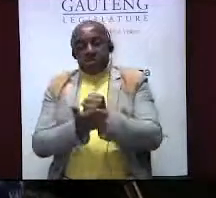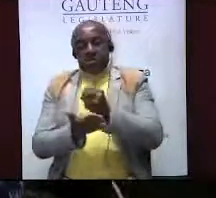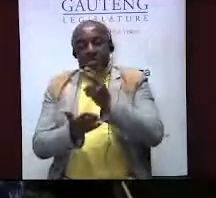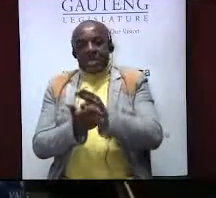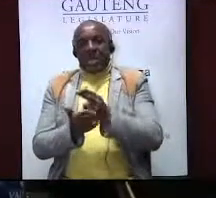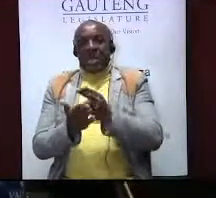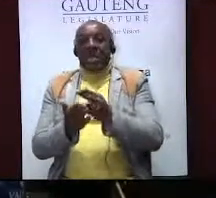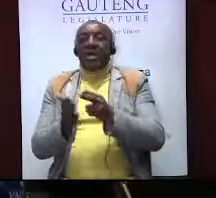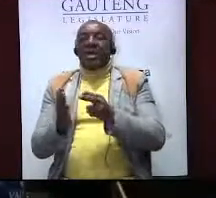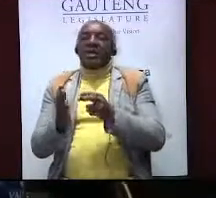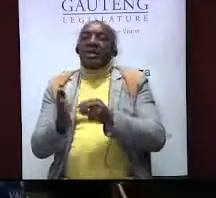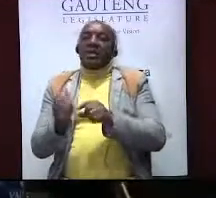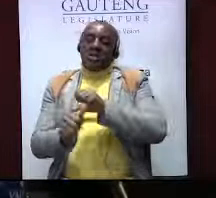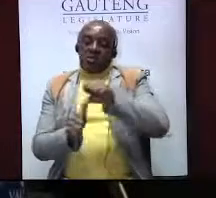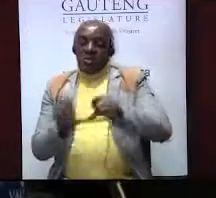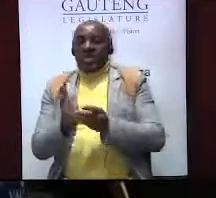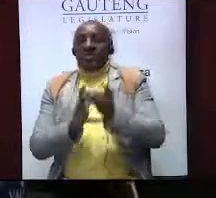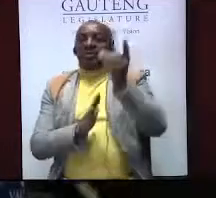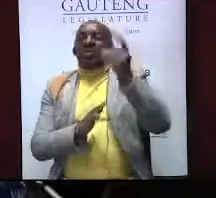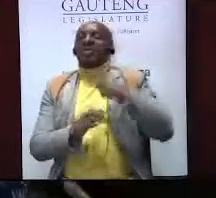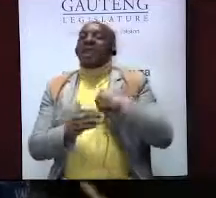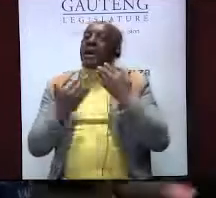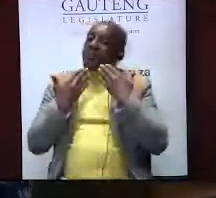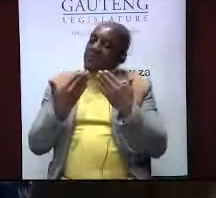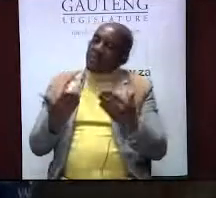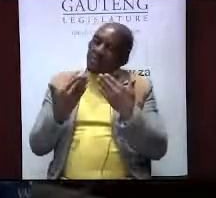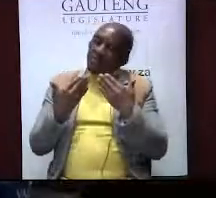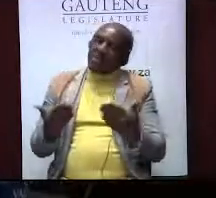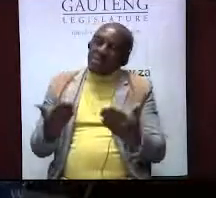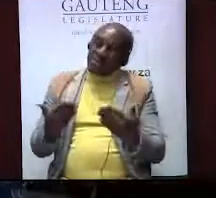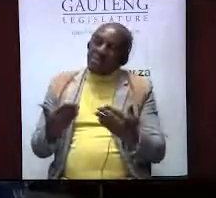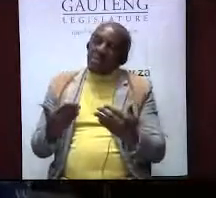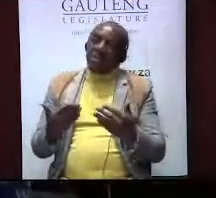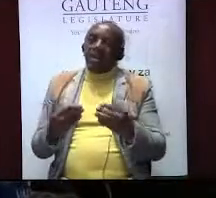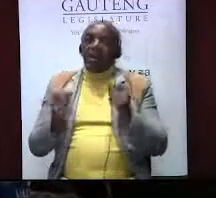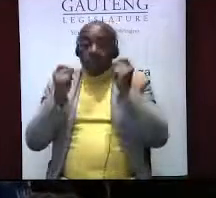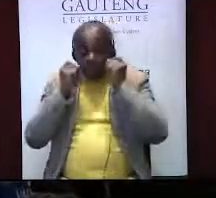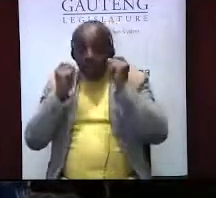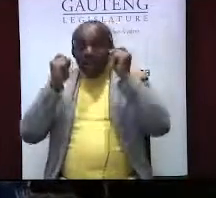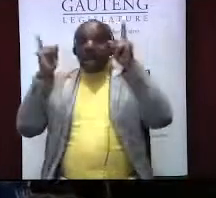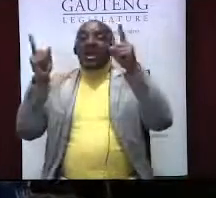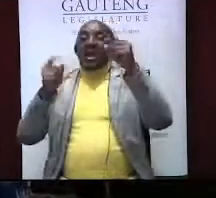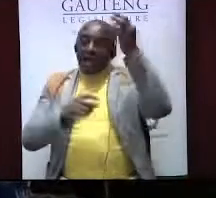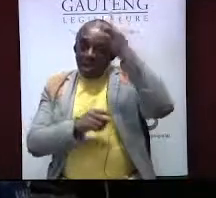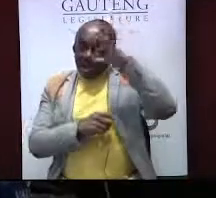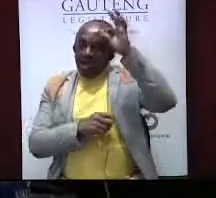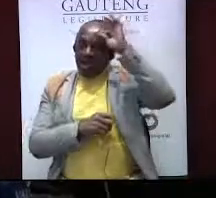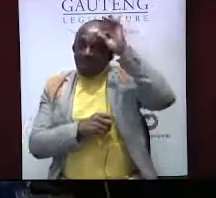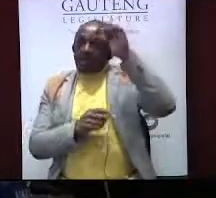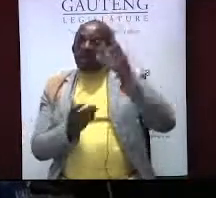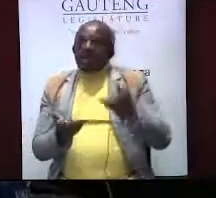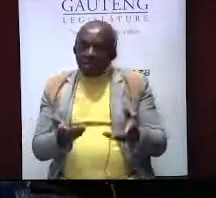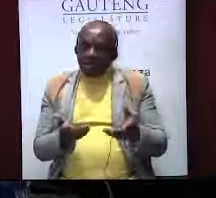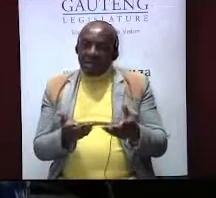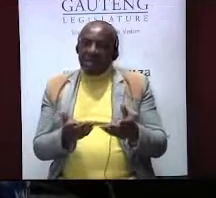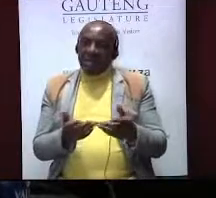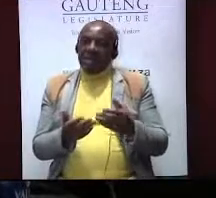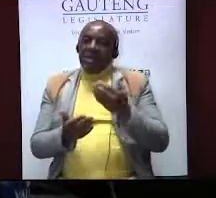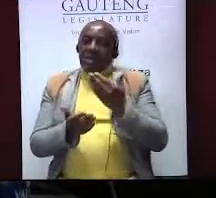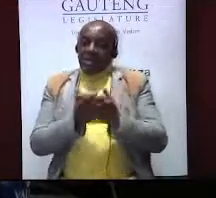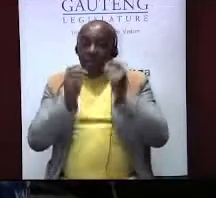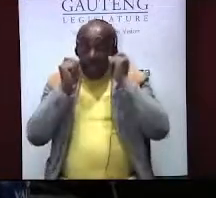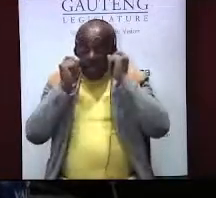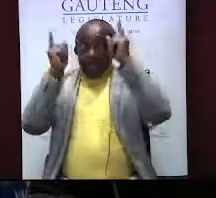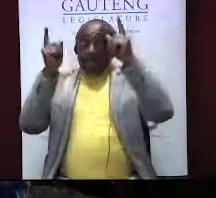I'm very thankful, I want to repeat again, to realize that government only realized